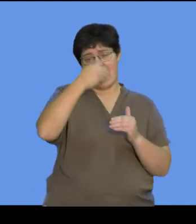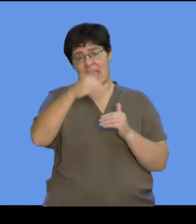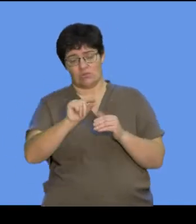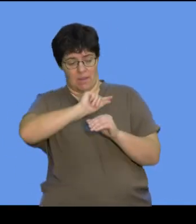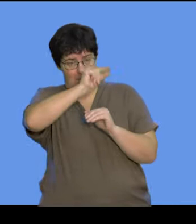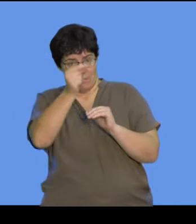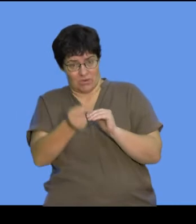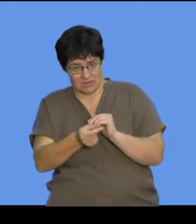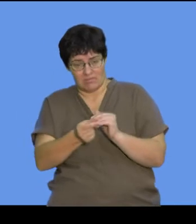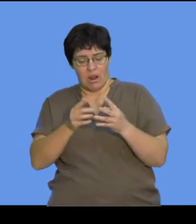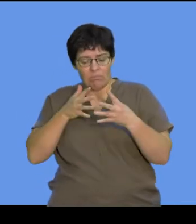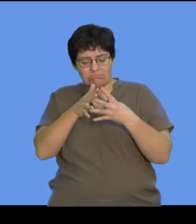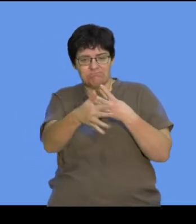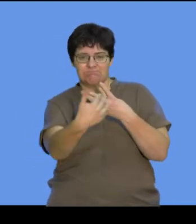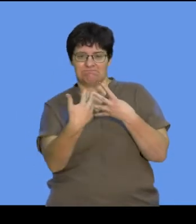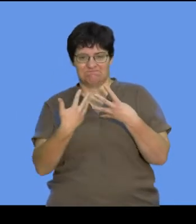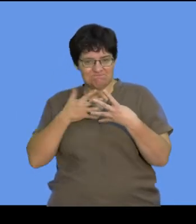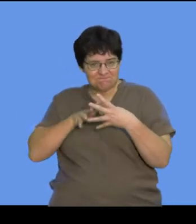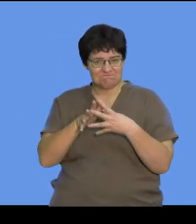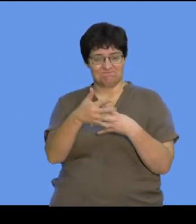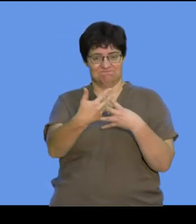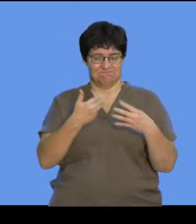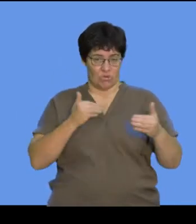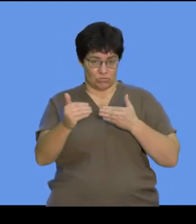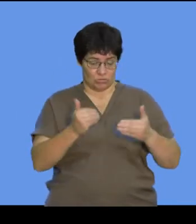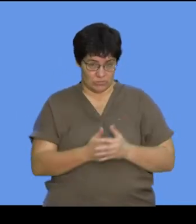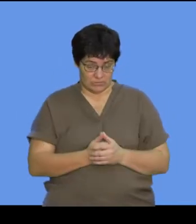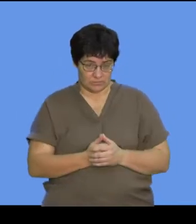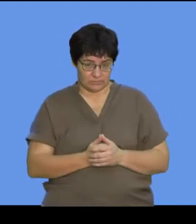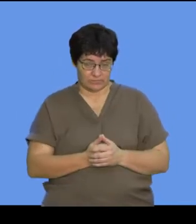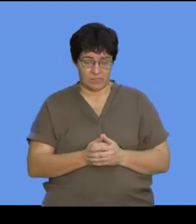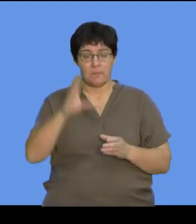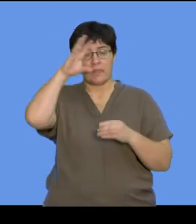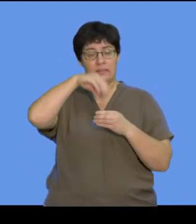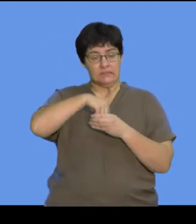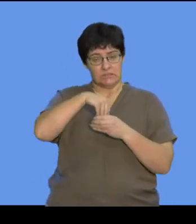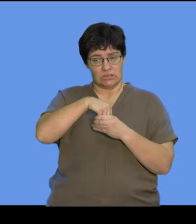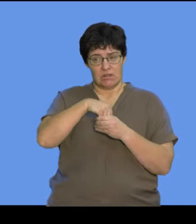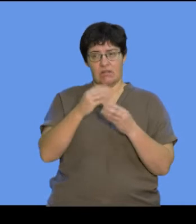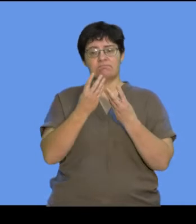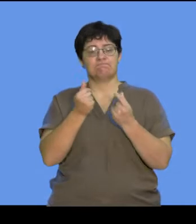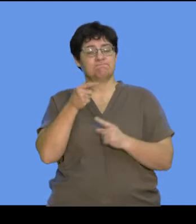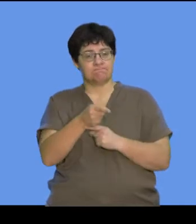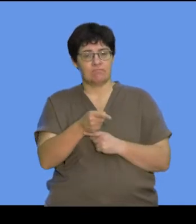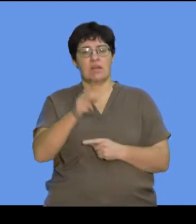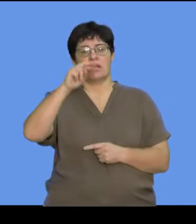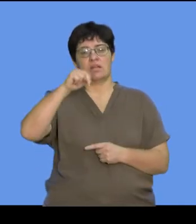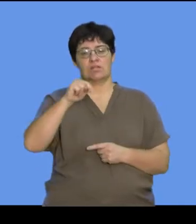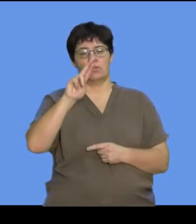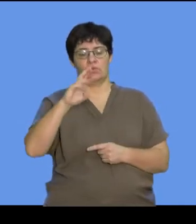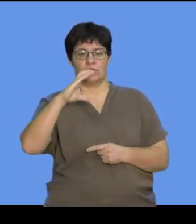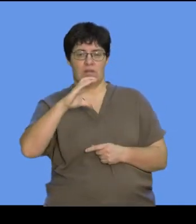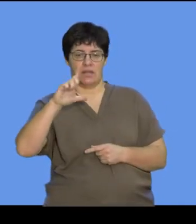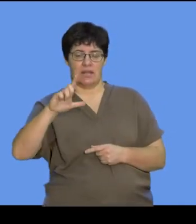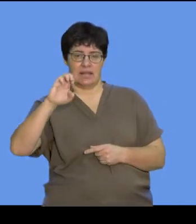which basically controls the movement of substances into and out of the cell. It has an internal solution called the nucleoplasm,